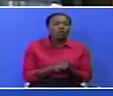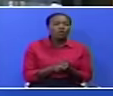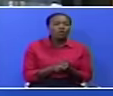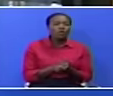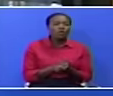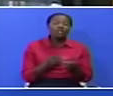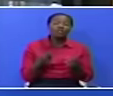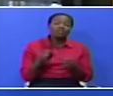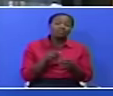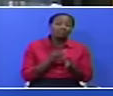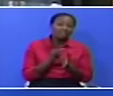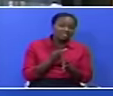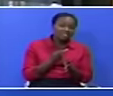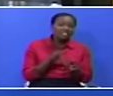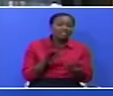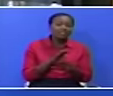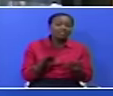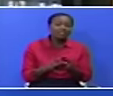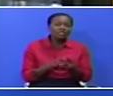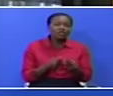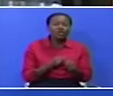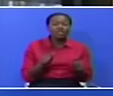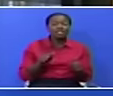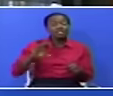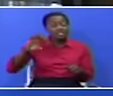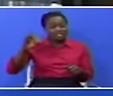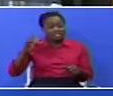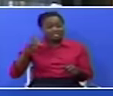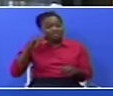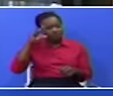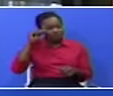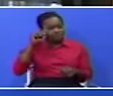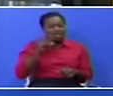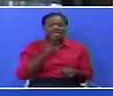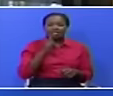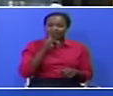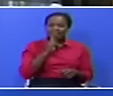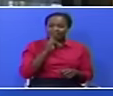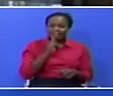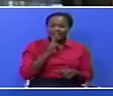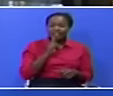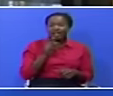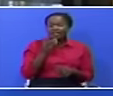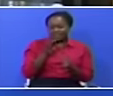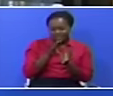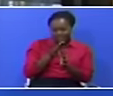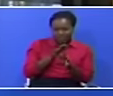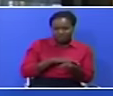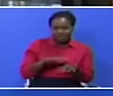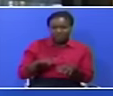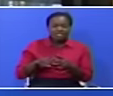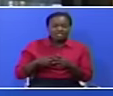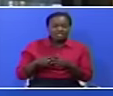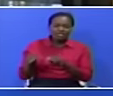Today has been everything red here in the city of Mombasa. The Red Thursday movement has begun in earnest. And basically, this